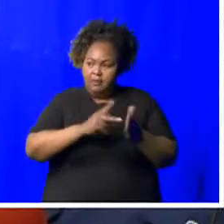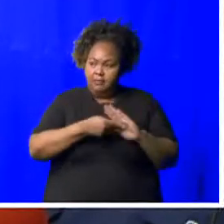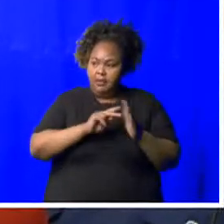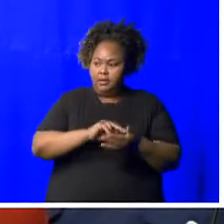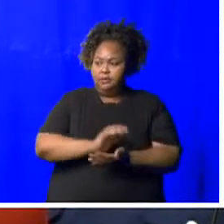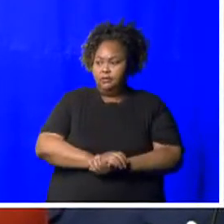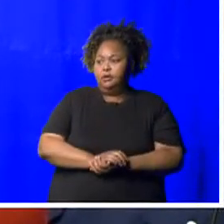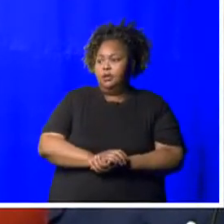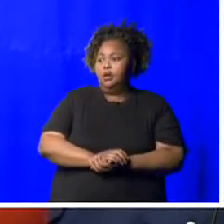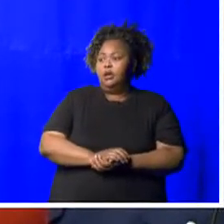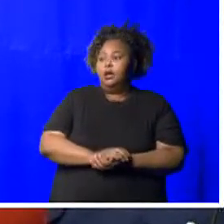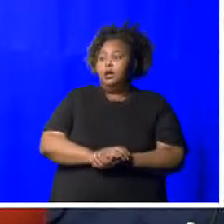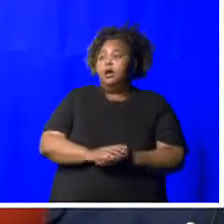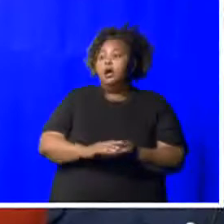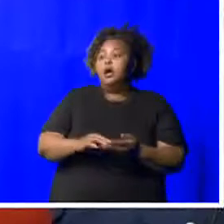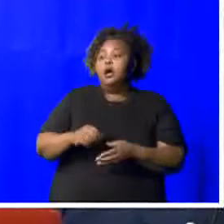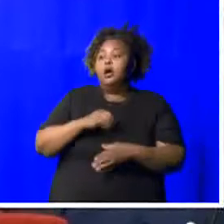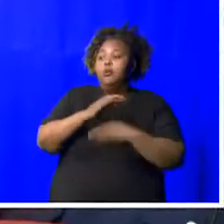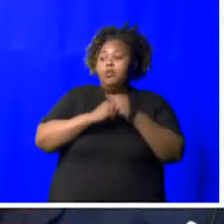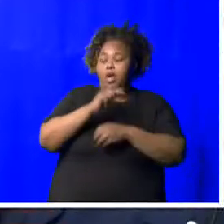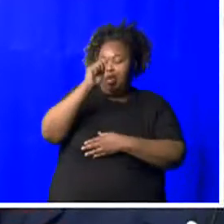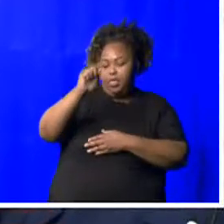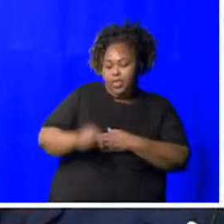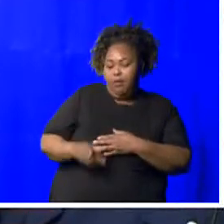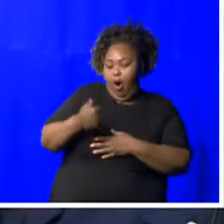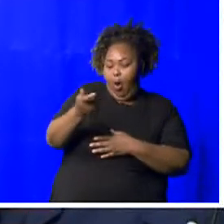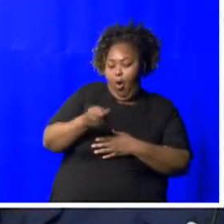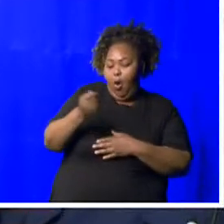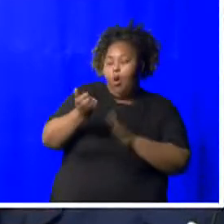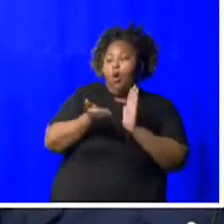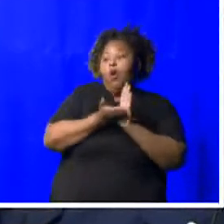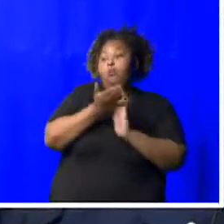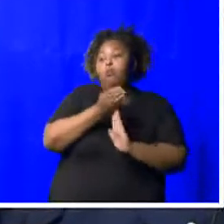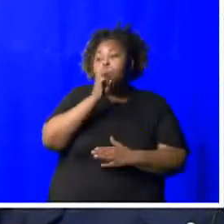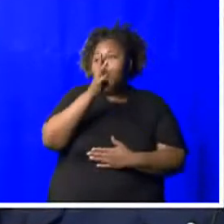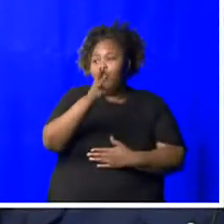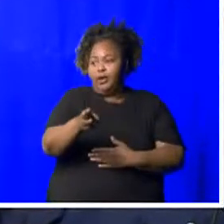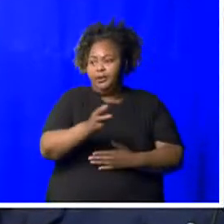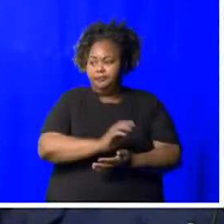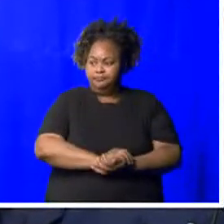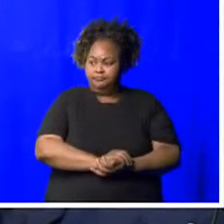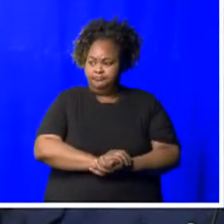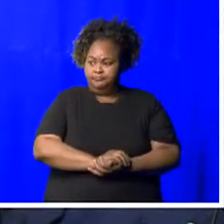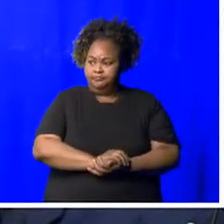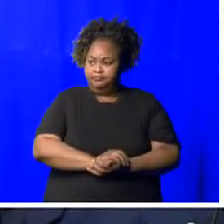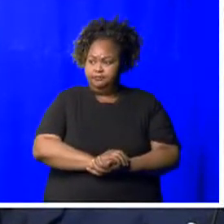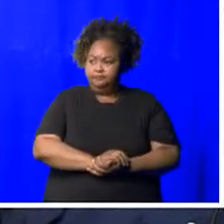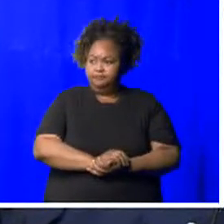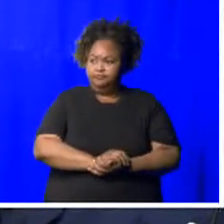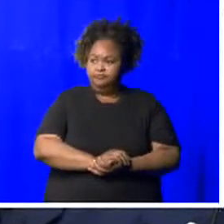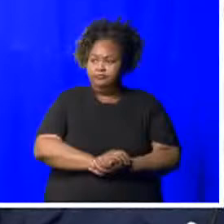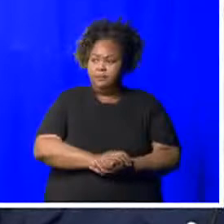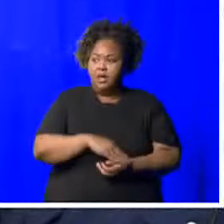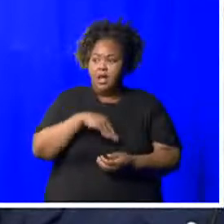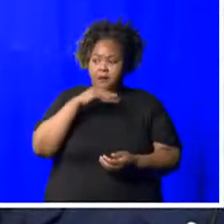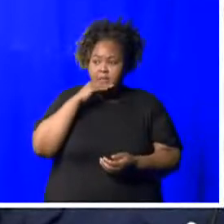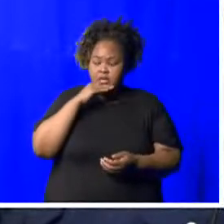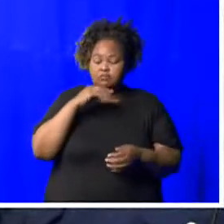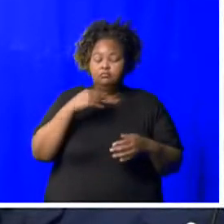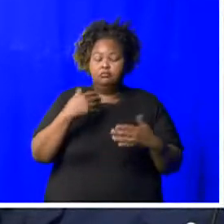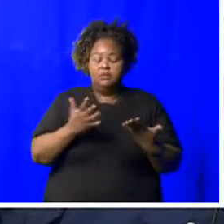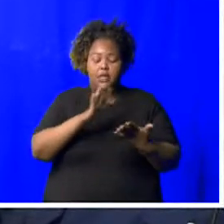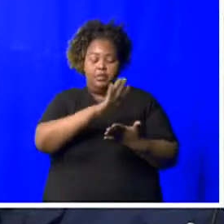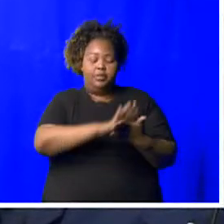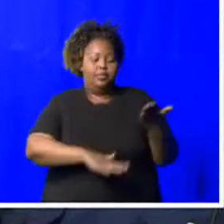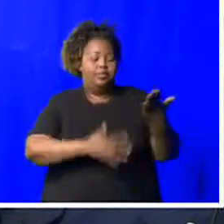GDP growth percentages. Please understand that these percentages are based on very rough indicative turnovers